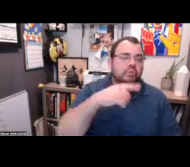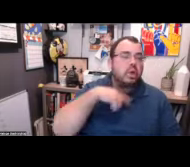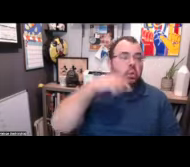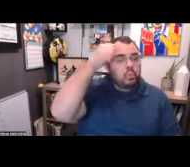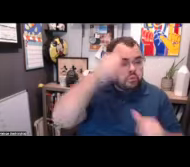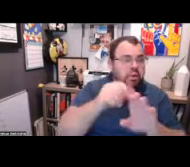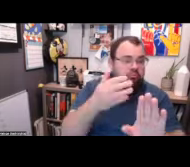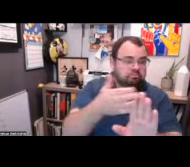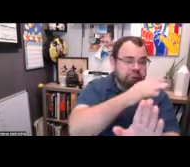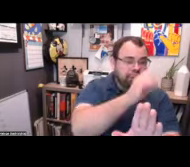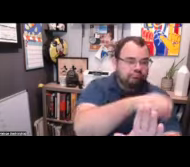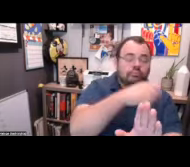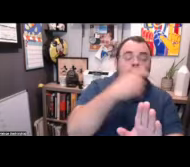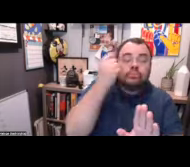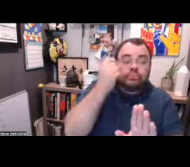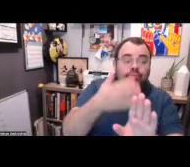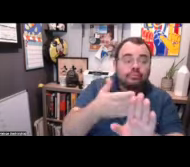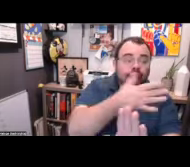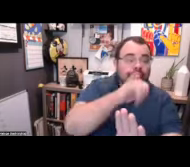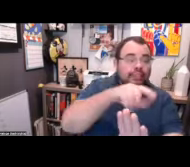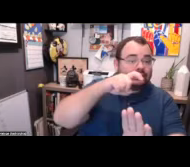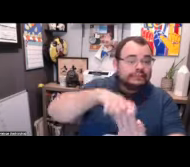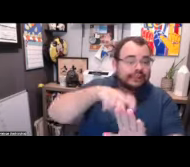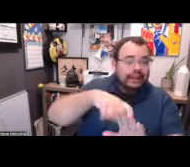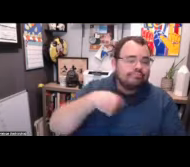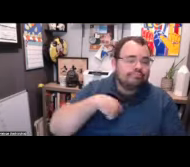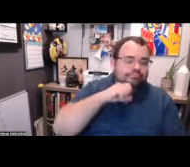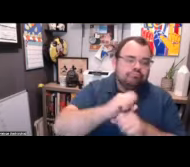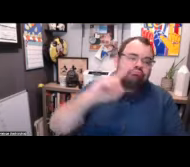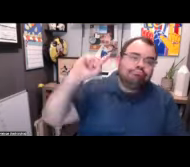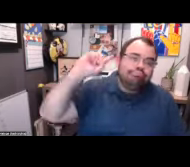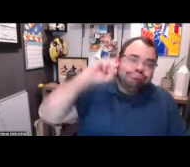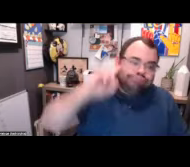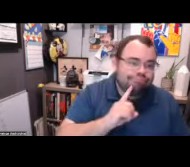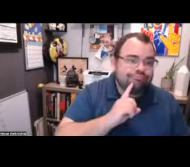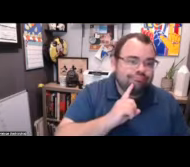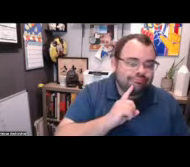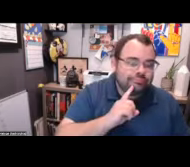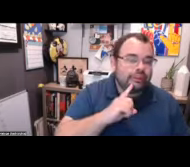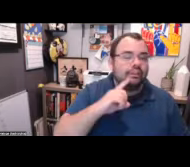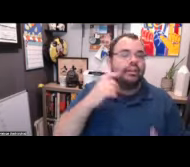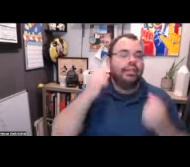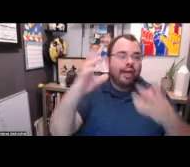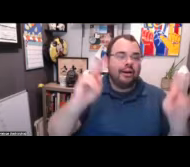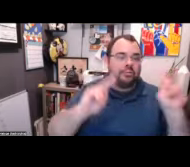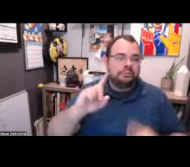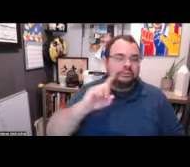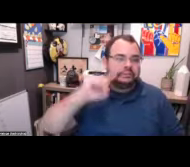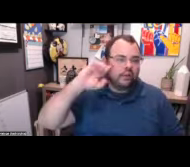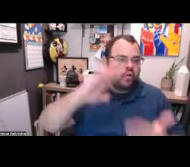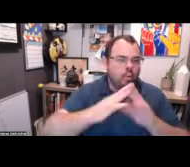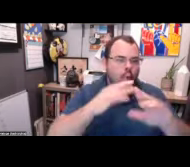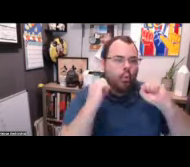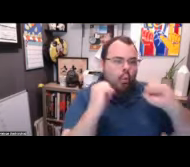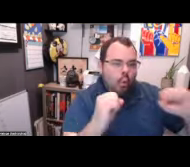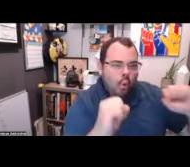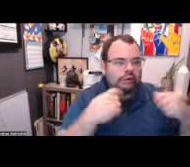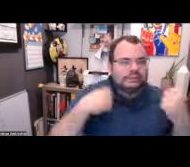Okay, so at 5 years old, I do remember. I do remember prior to that time. I remember when I was fully